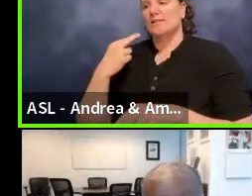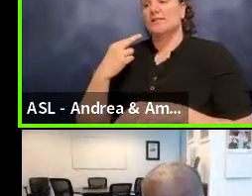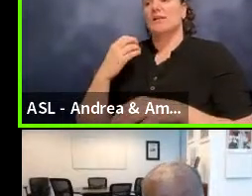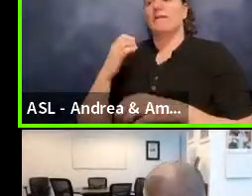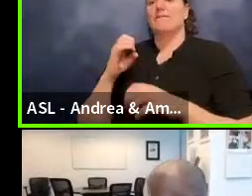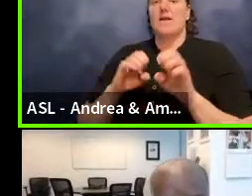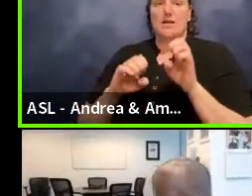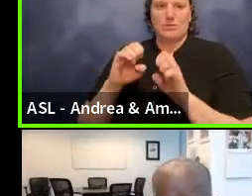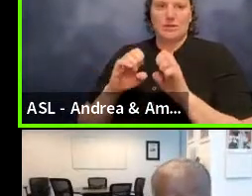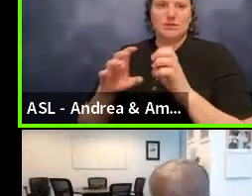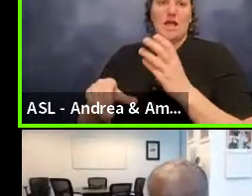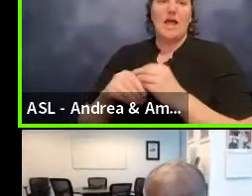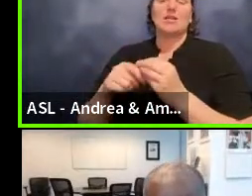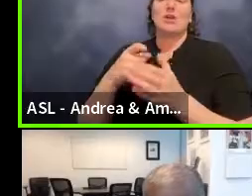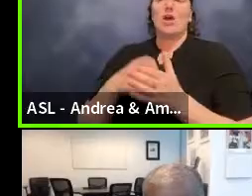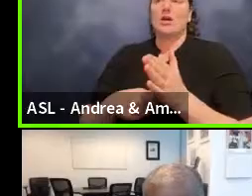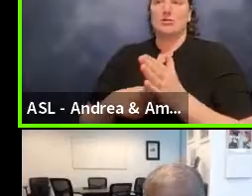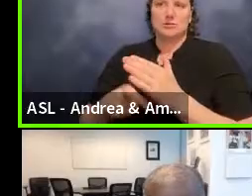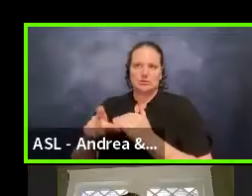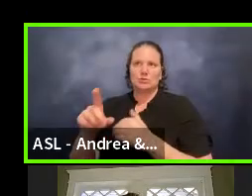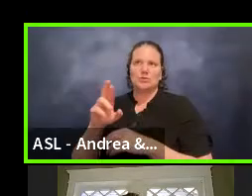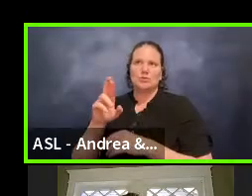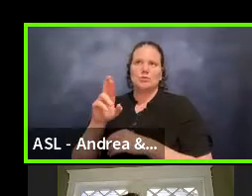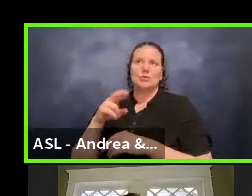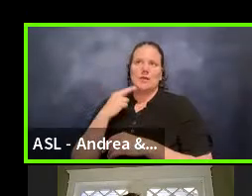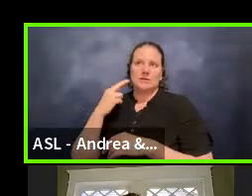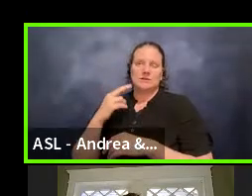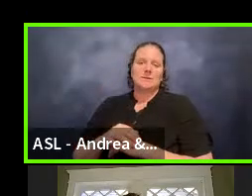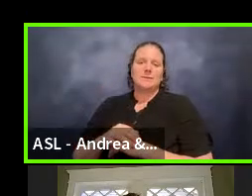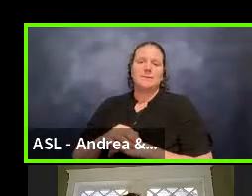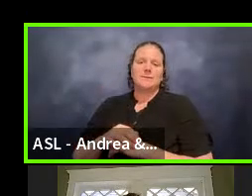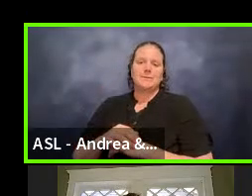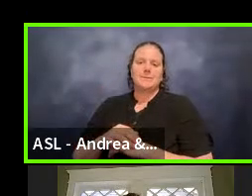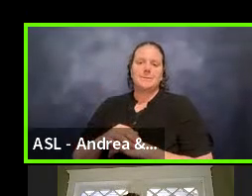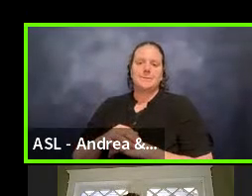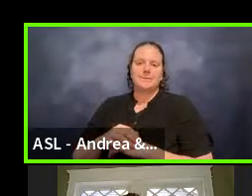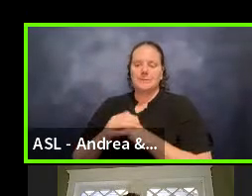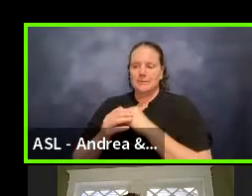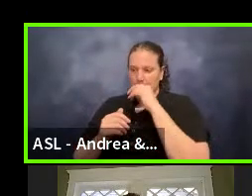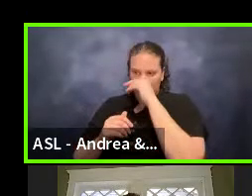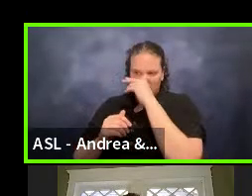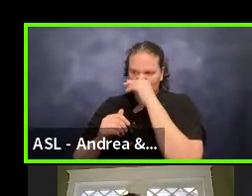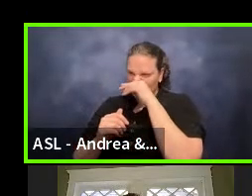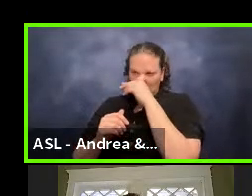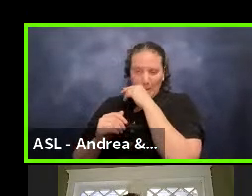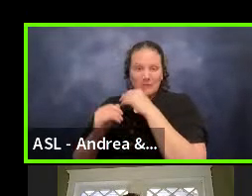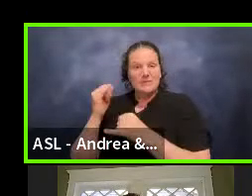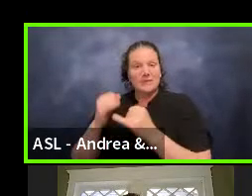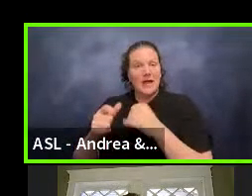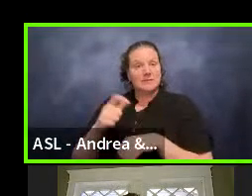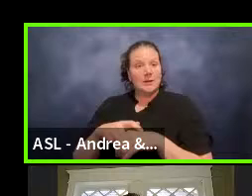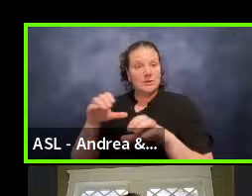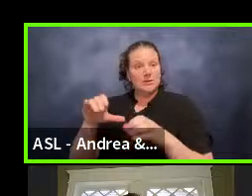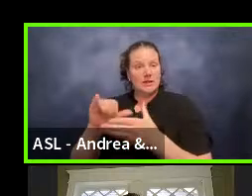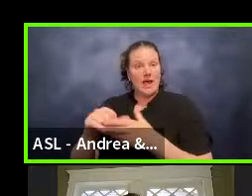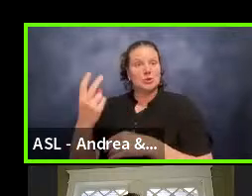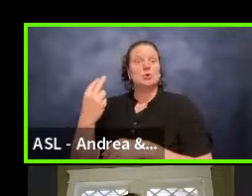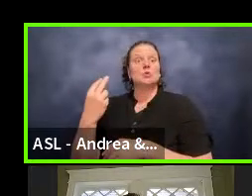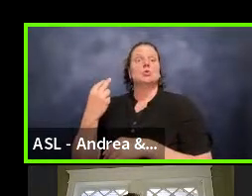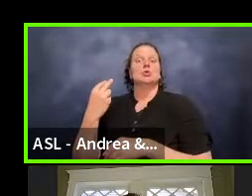a cost to risk. And so the last time we did this, which was 2 years